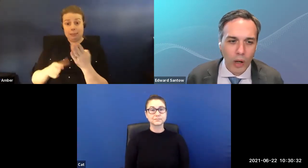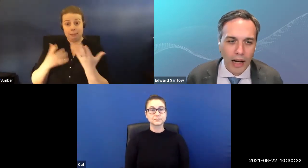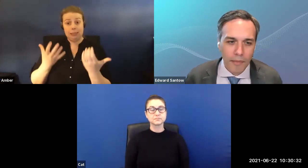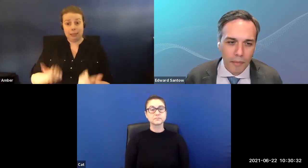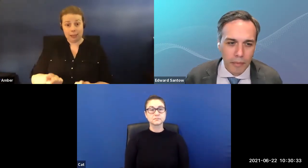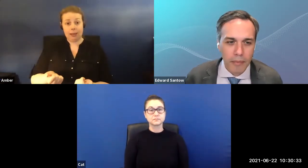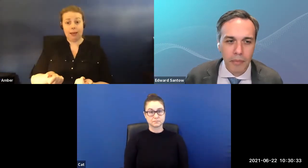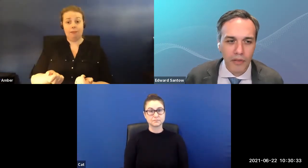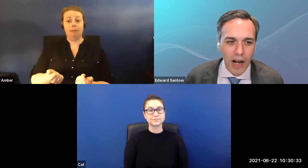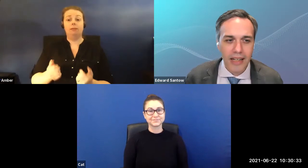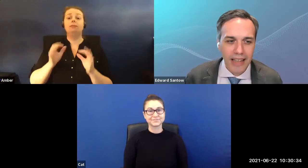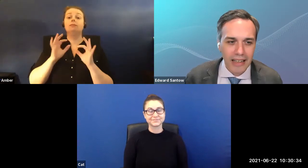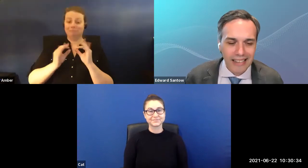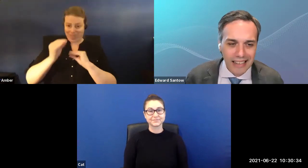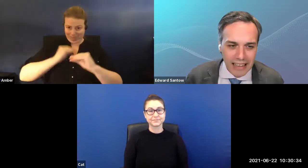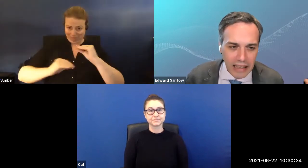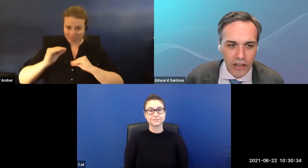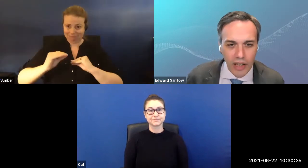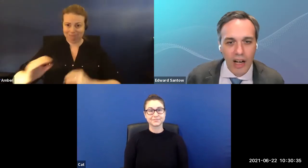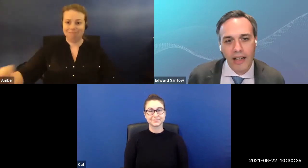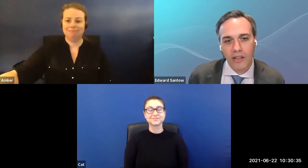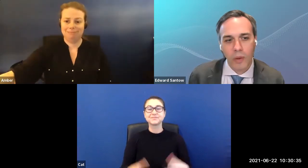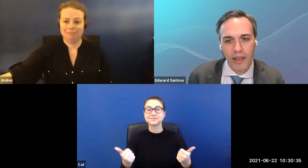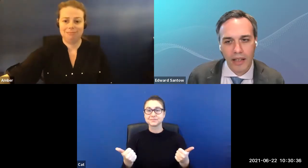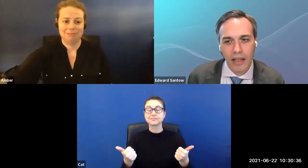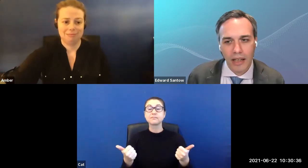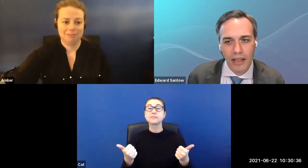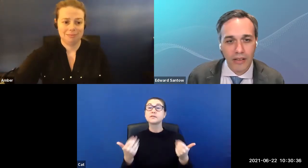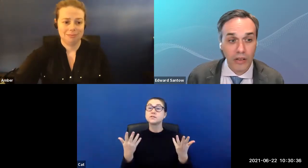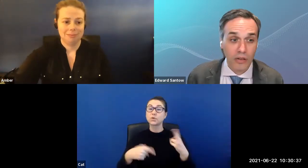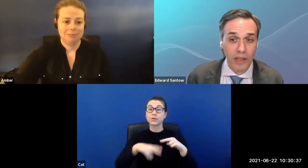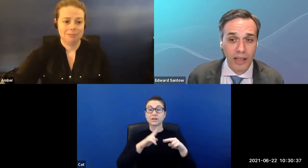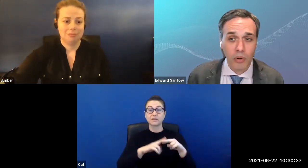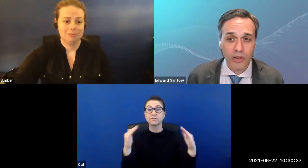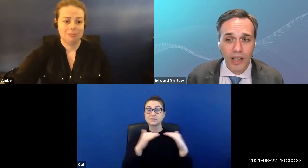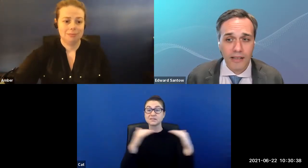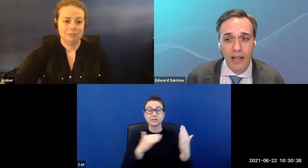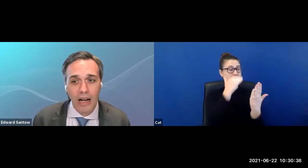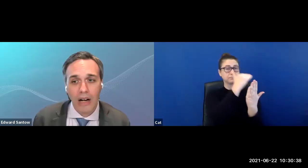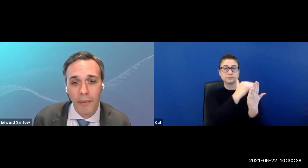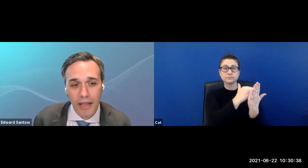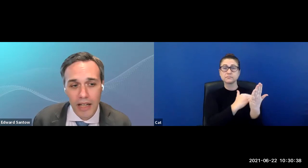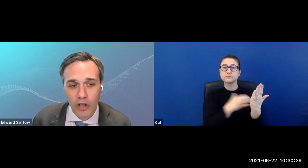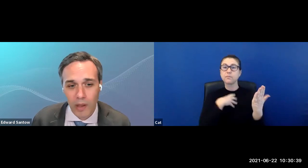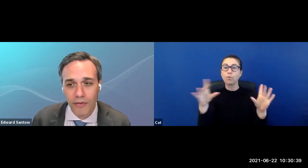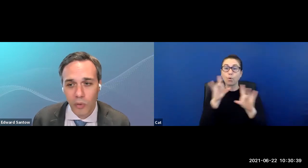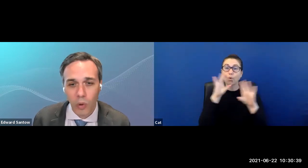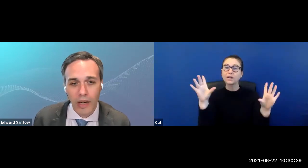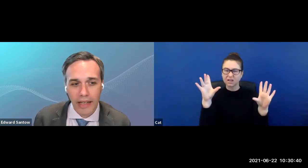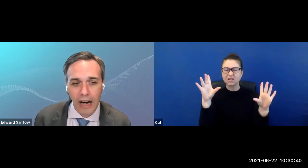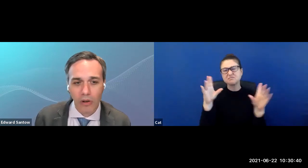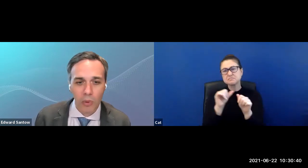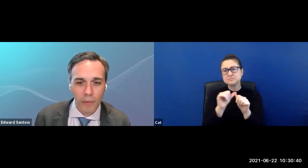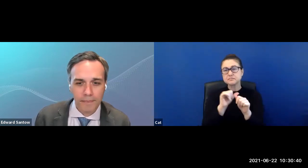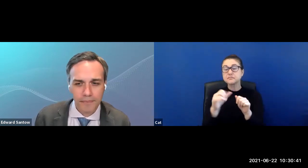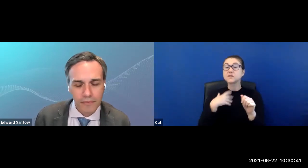so providing that clearer guidance, we think, is really important. So that's a recommendation 24